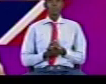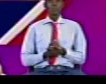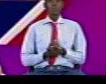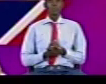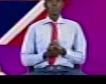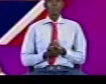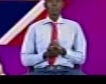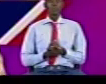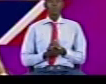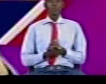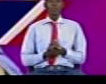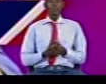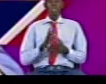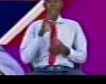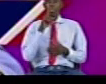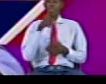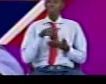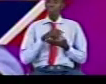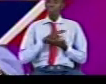Are you pure?